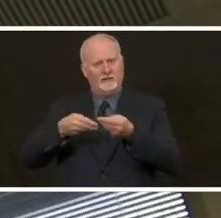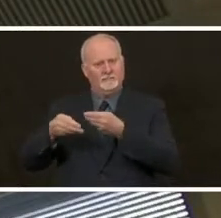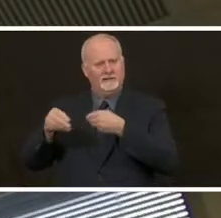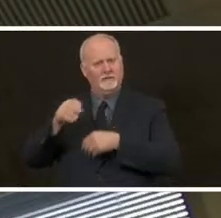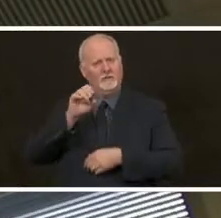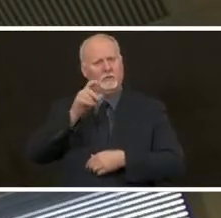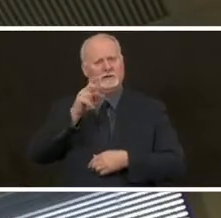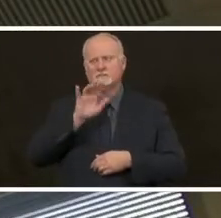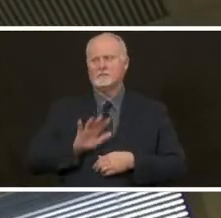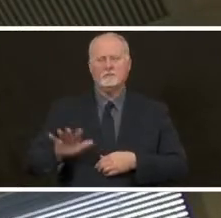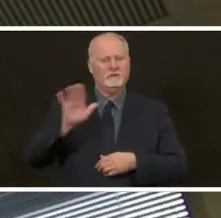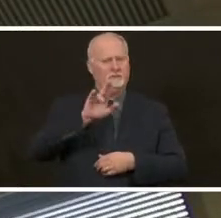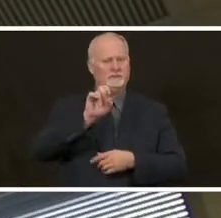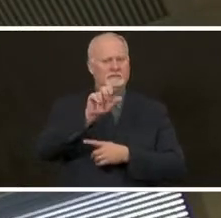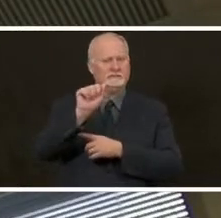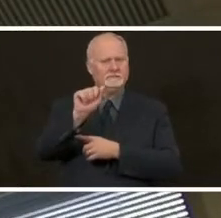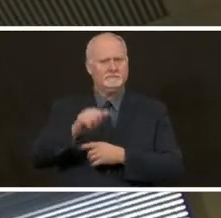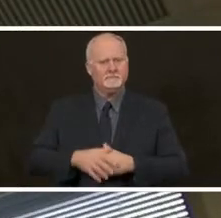in the United States.